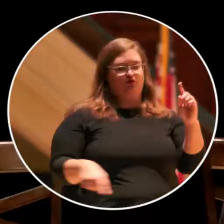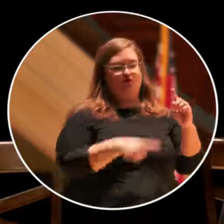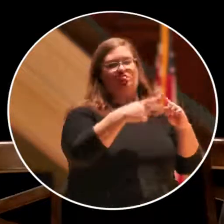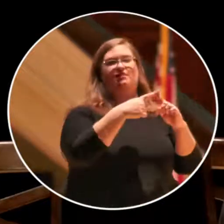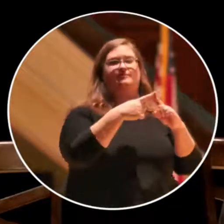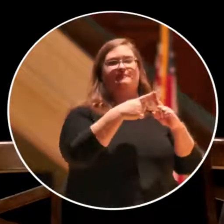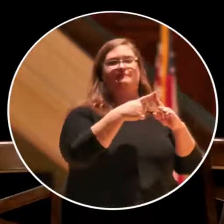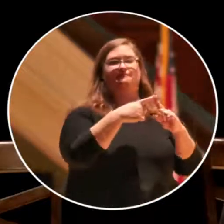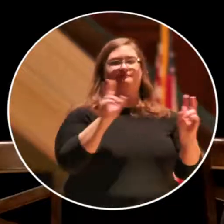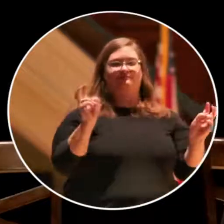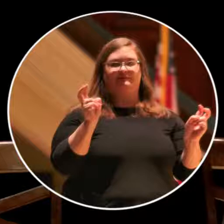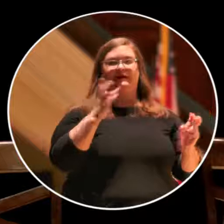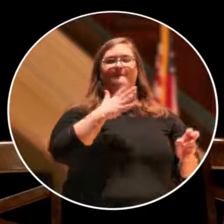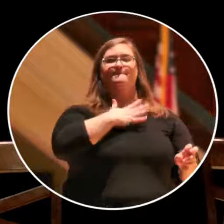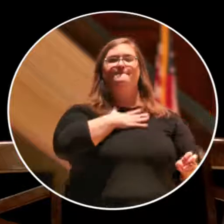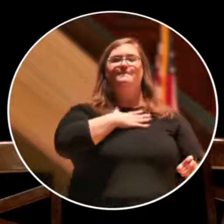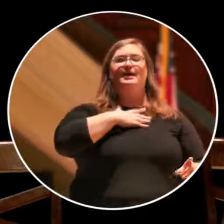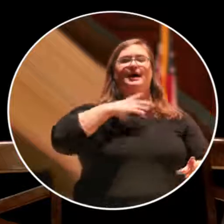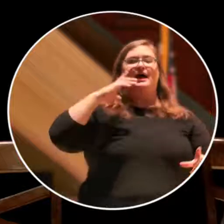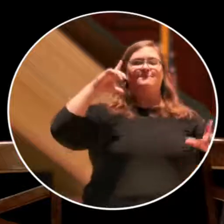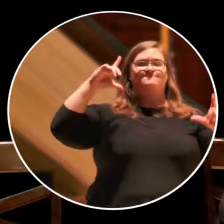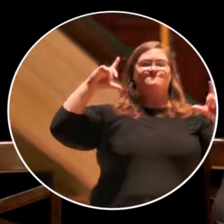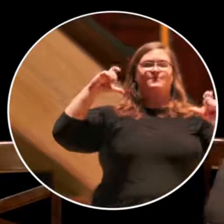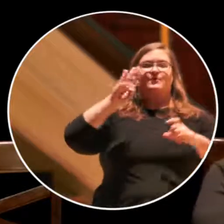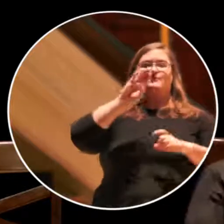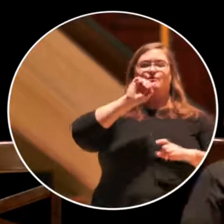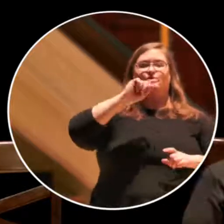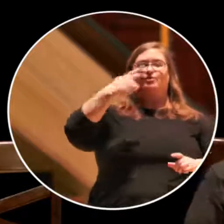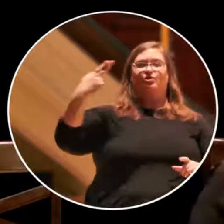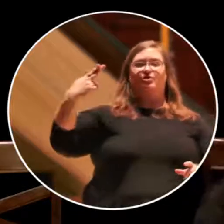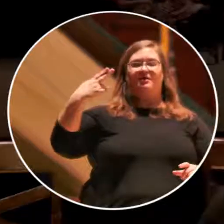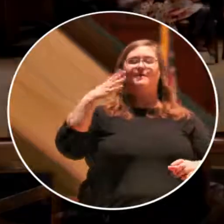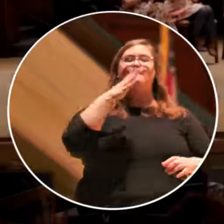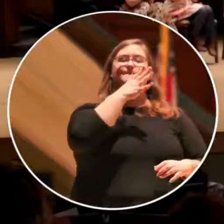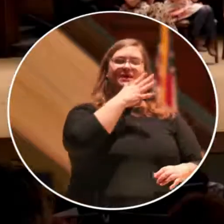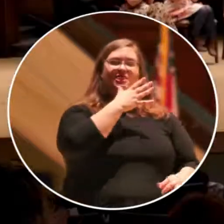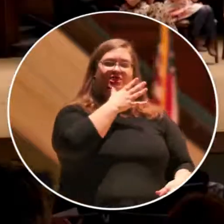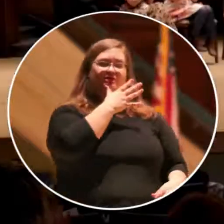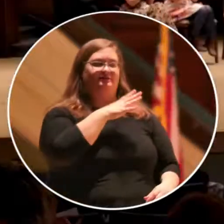photo booth mother, Diane Zielinski.